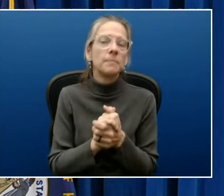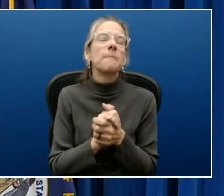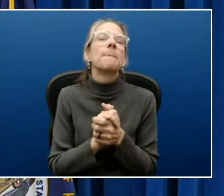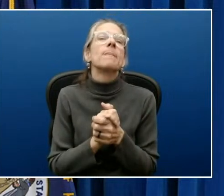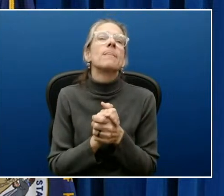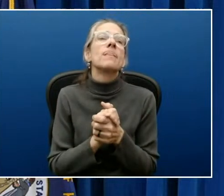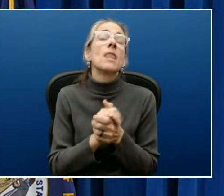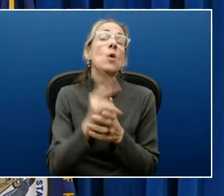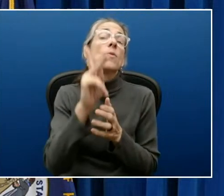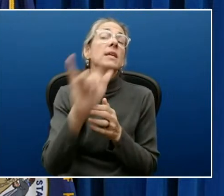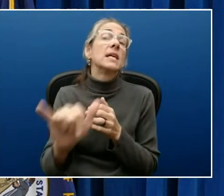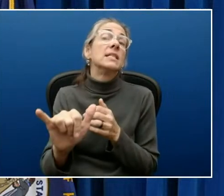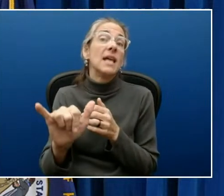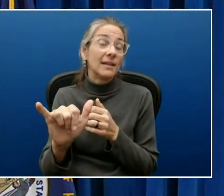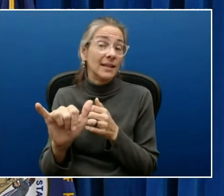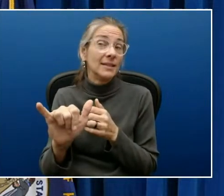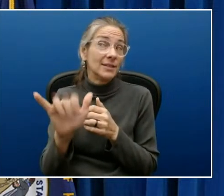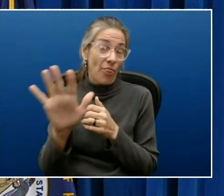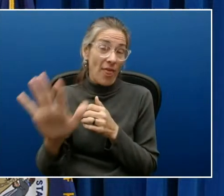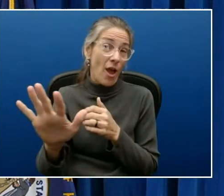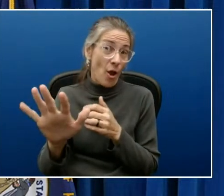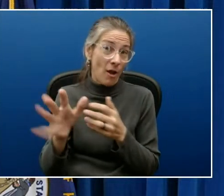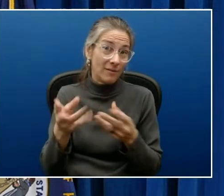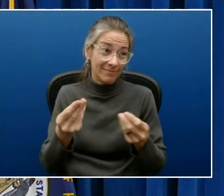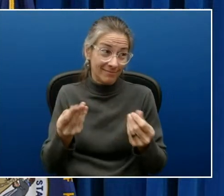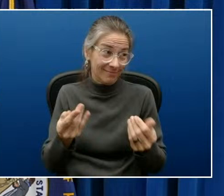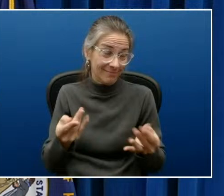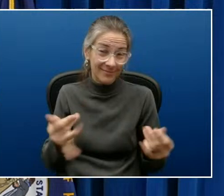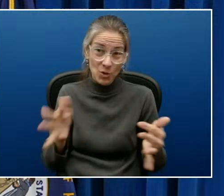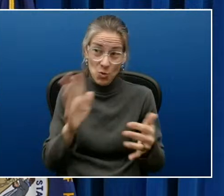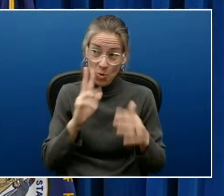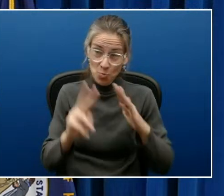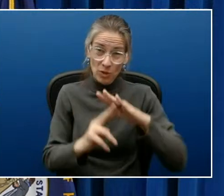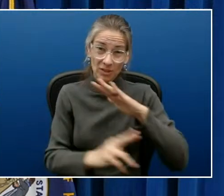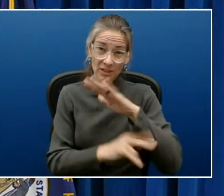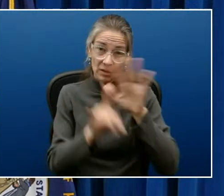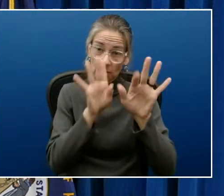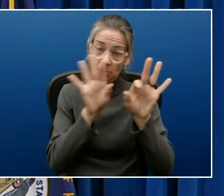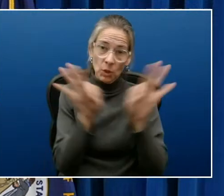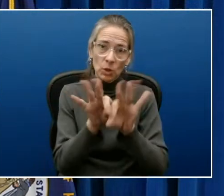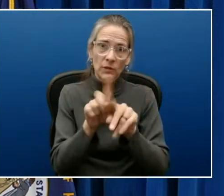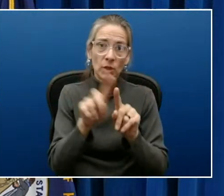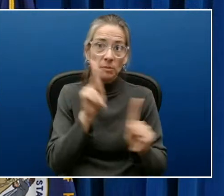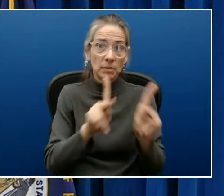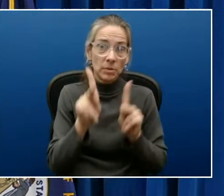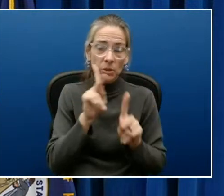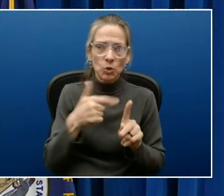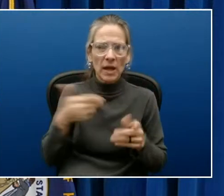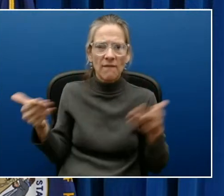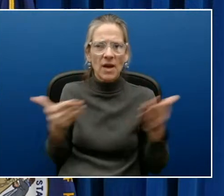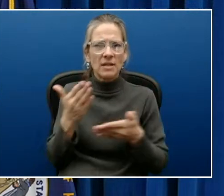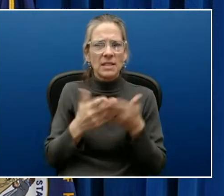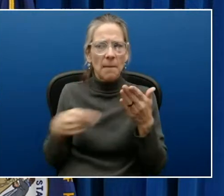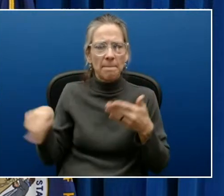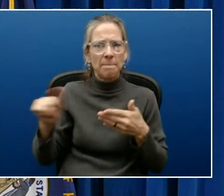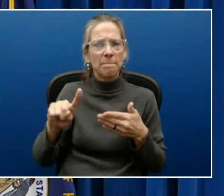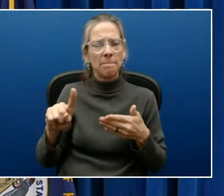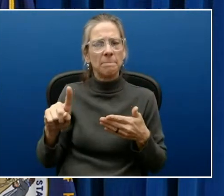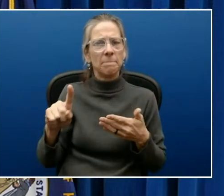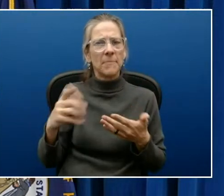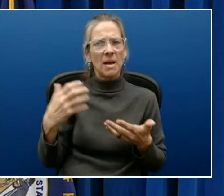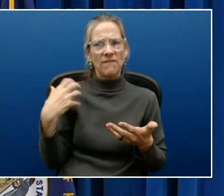geography, bridges are a vital link to so many of our people, so we invited some local officials to talk about why this is so important to